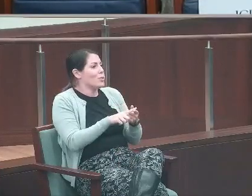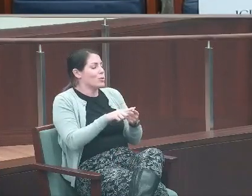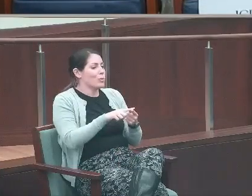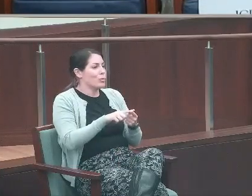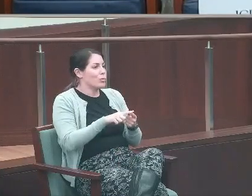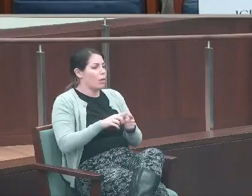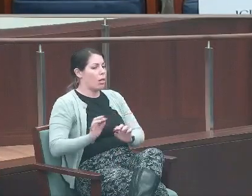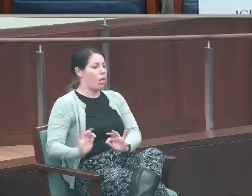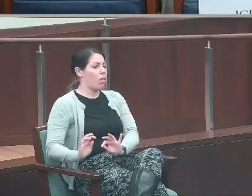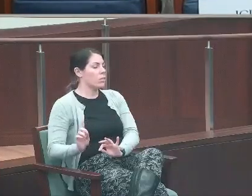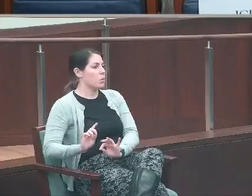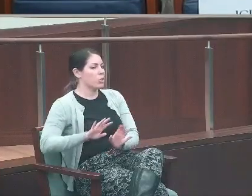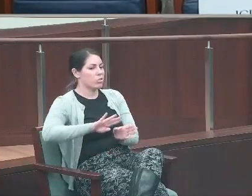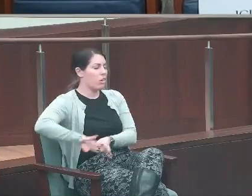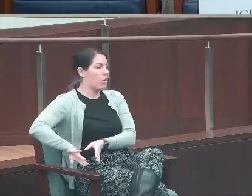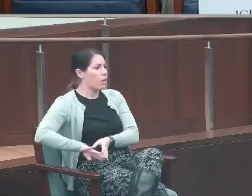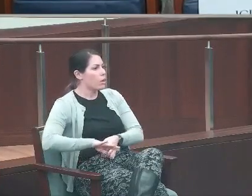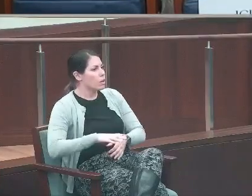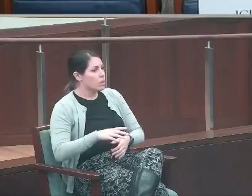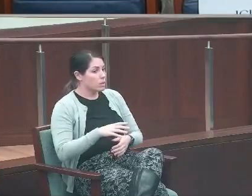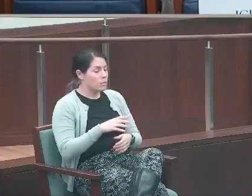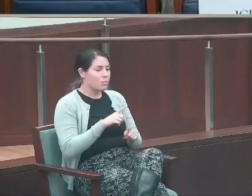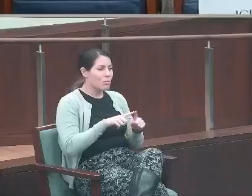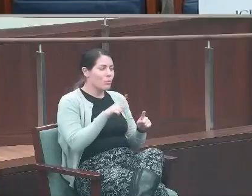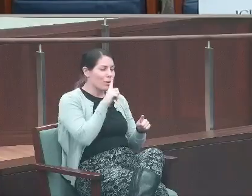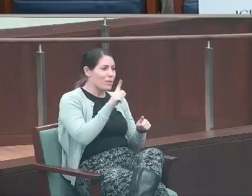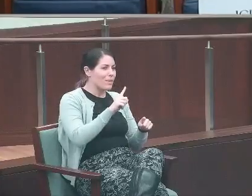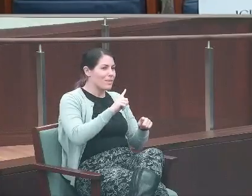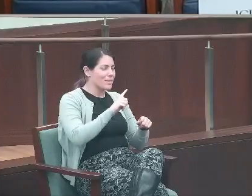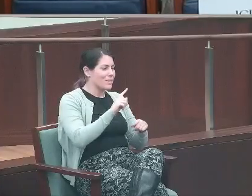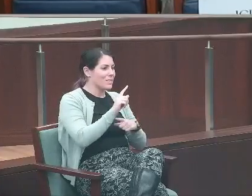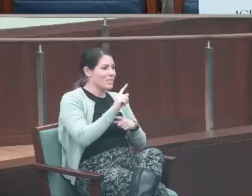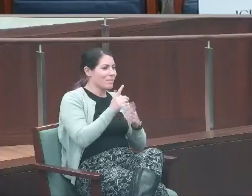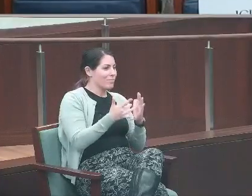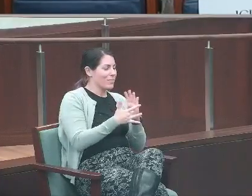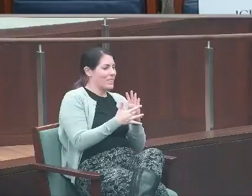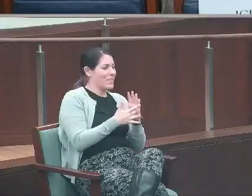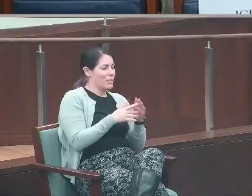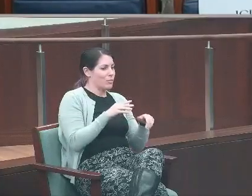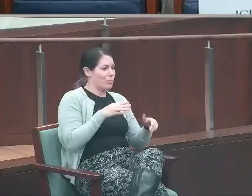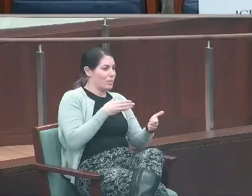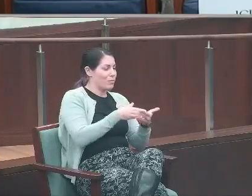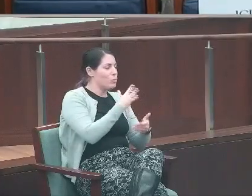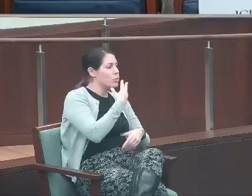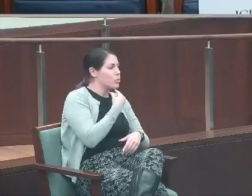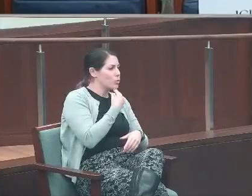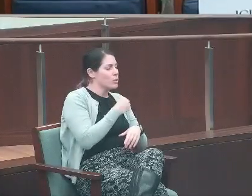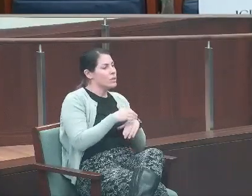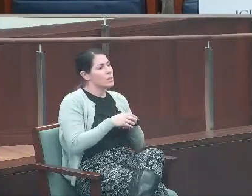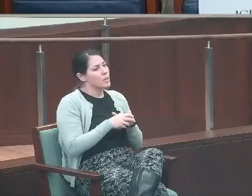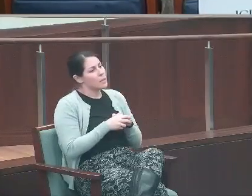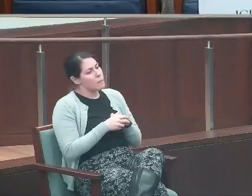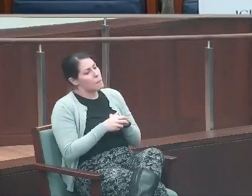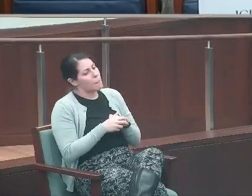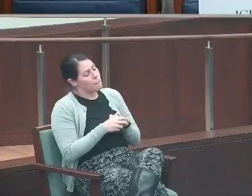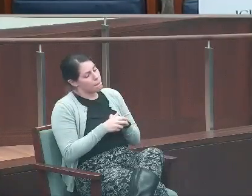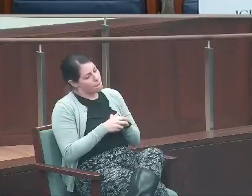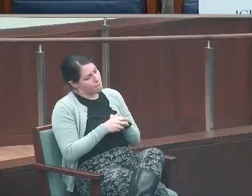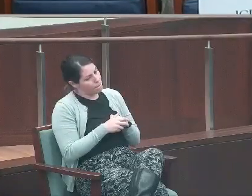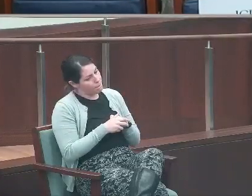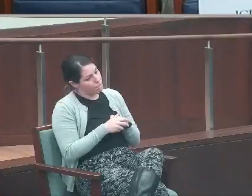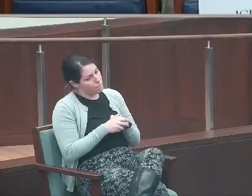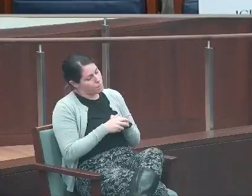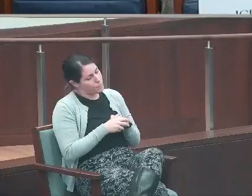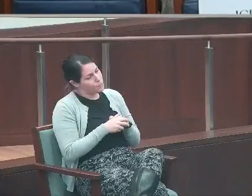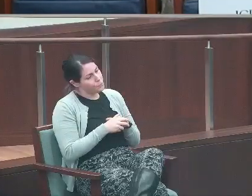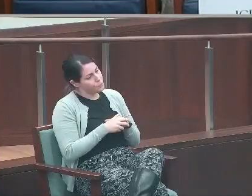in our institutions, and to pit communities against one another in a way that harms not just Jews, but each and every community in our democracy. and